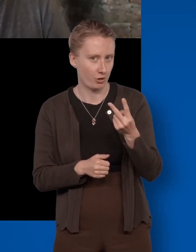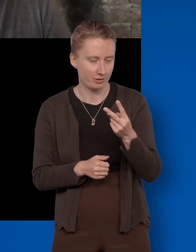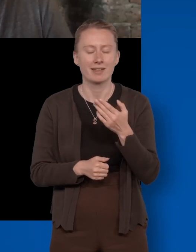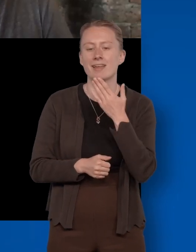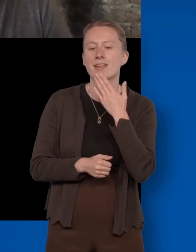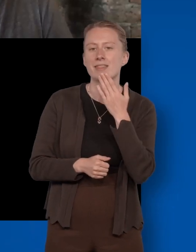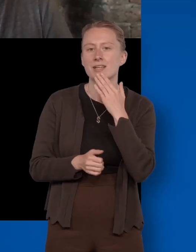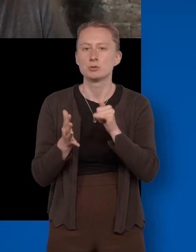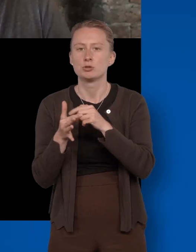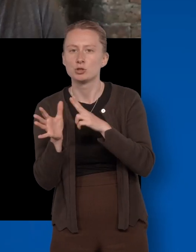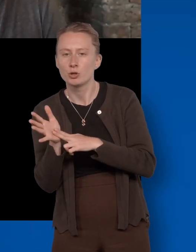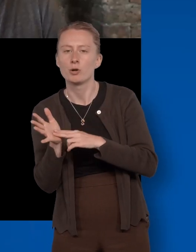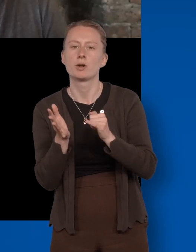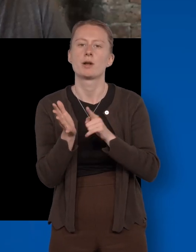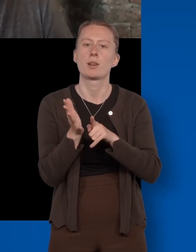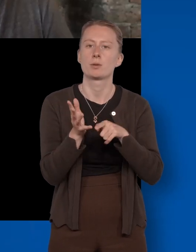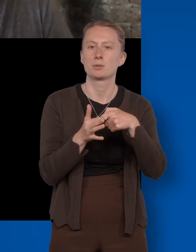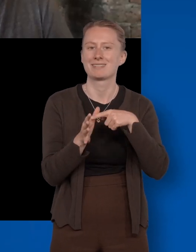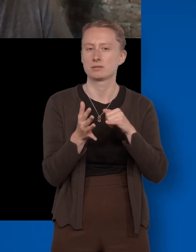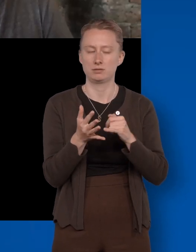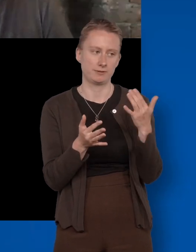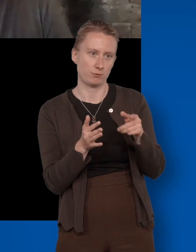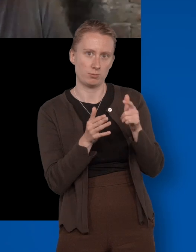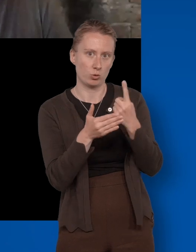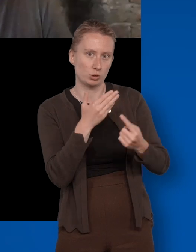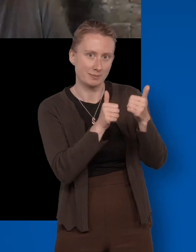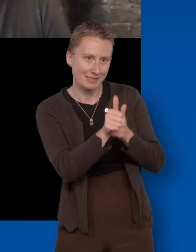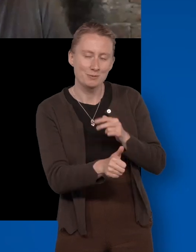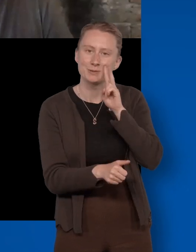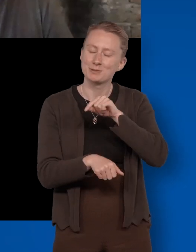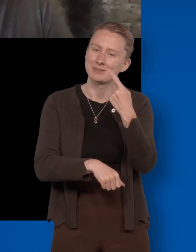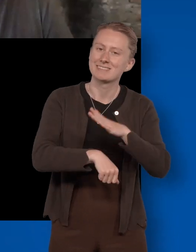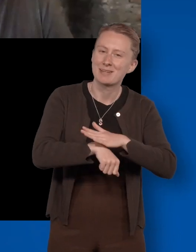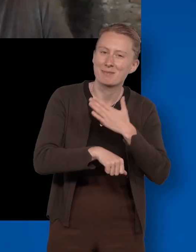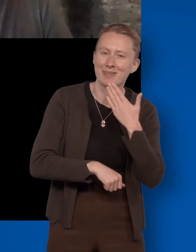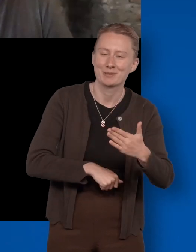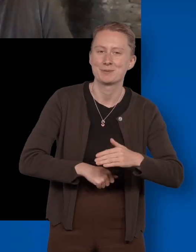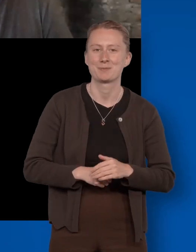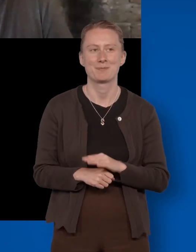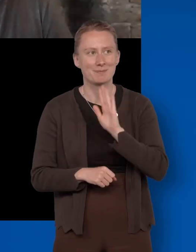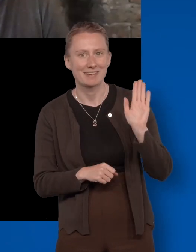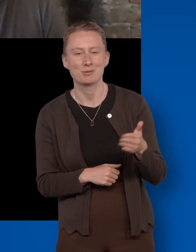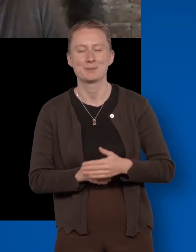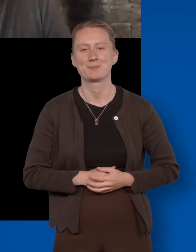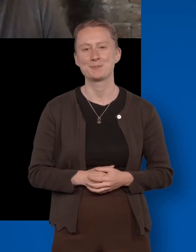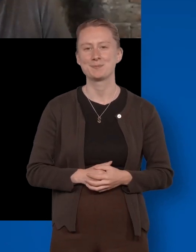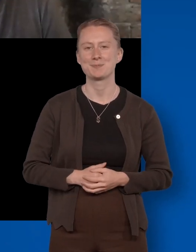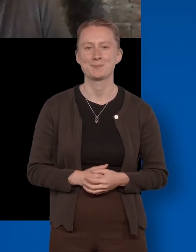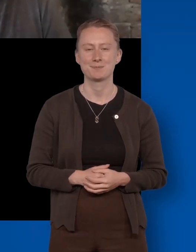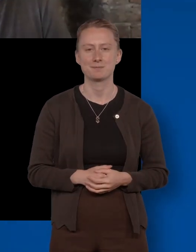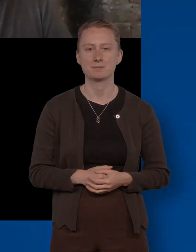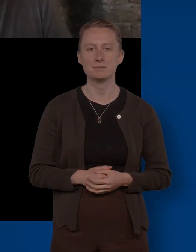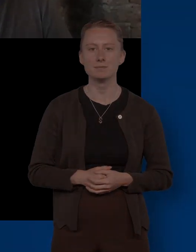o'clock. And thank you very much to Sean and Lukas from Autonomy, and we will see you next time. Thank you so much. Bye, everybody.